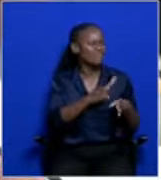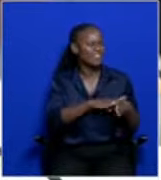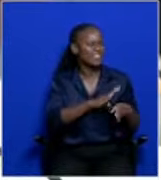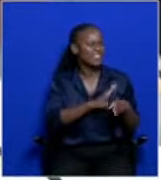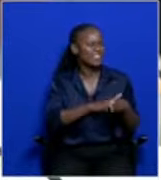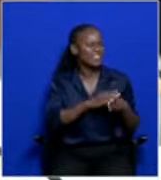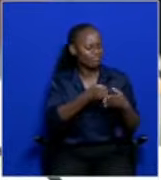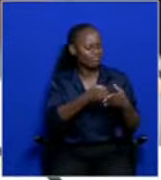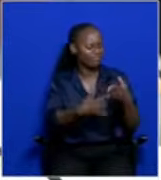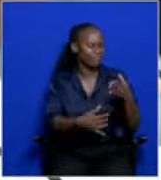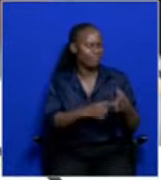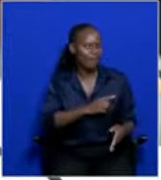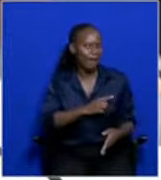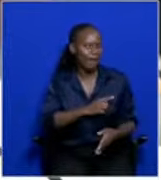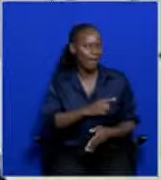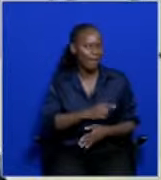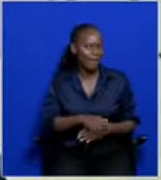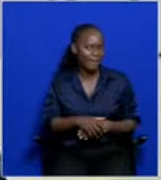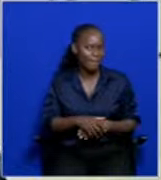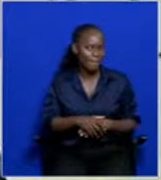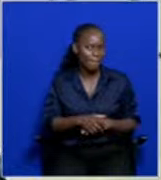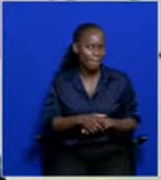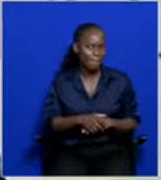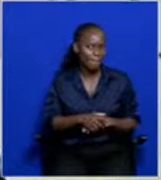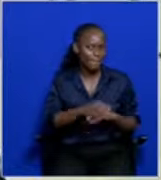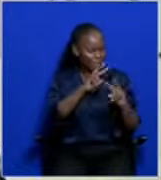delay in the investigation?